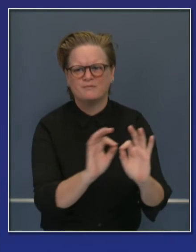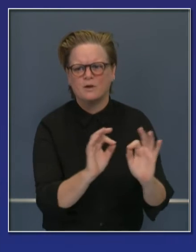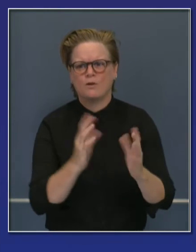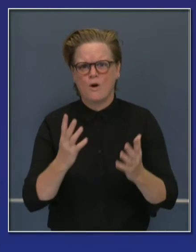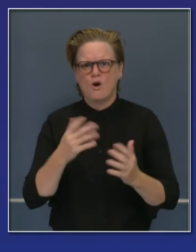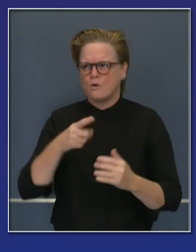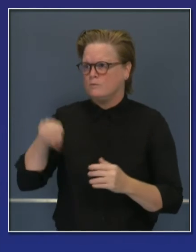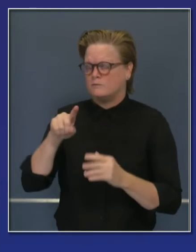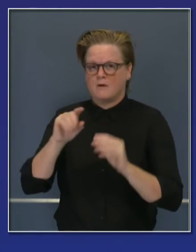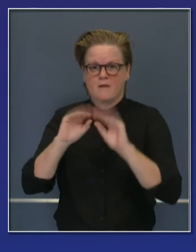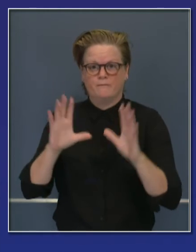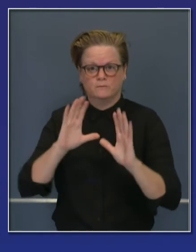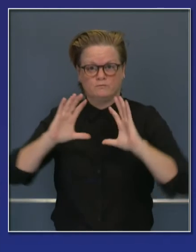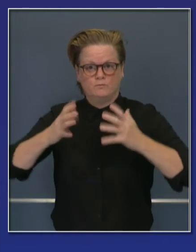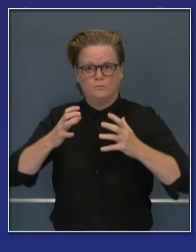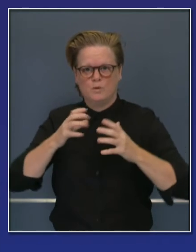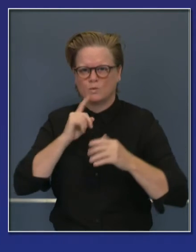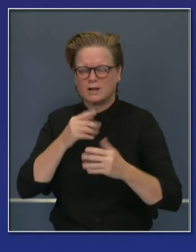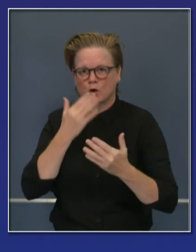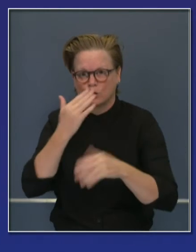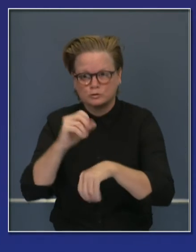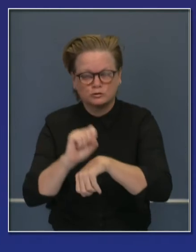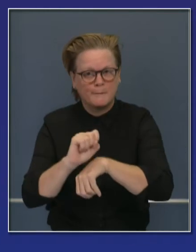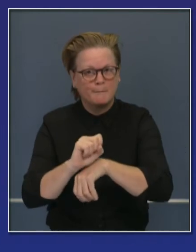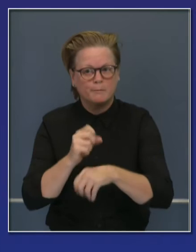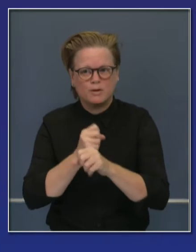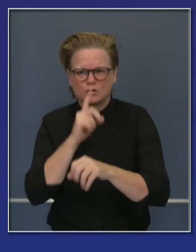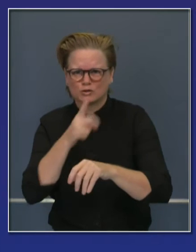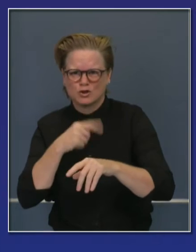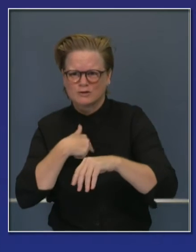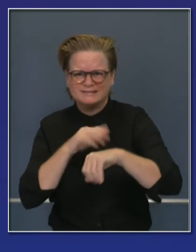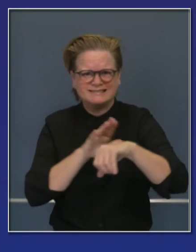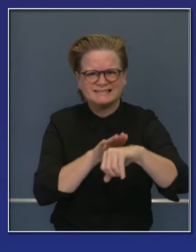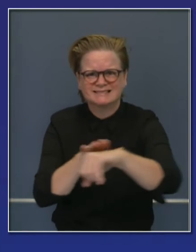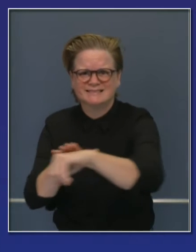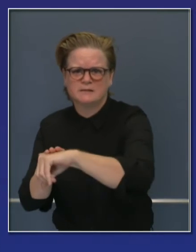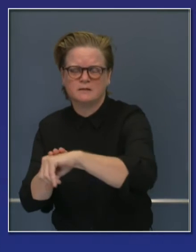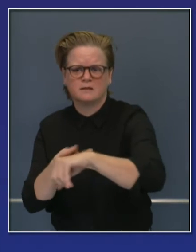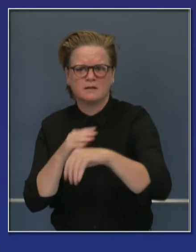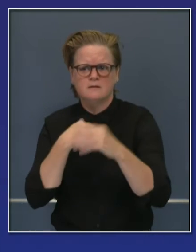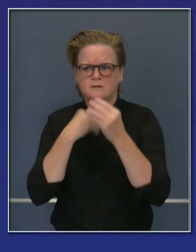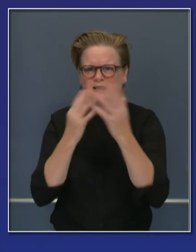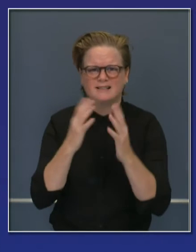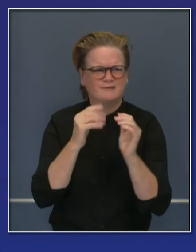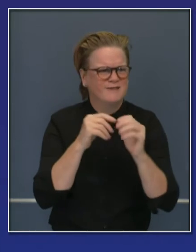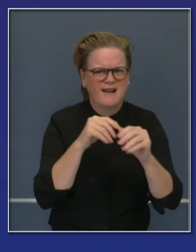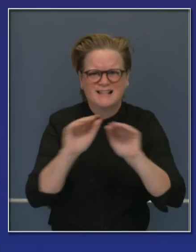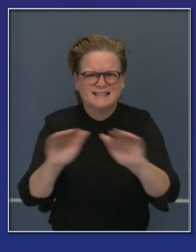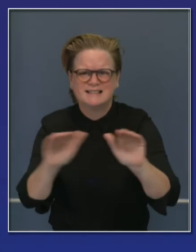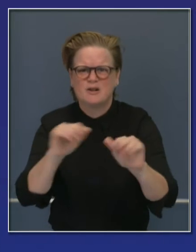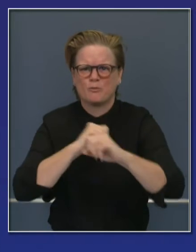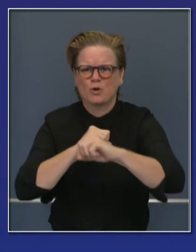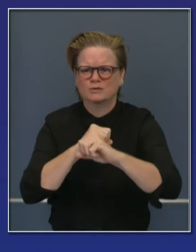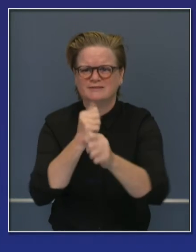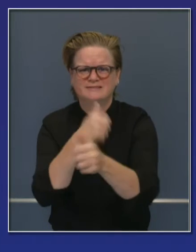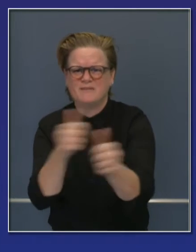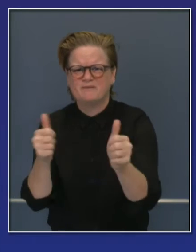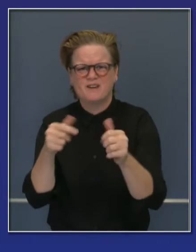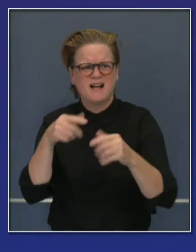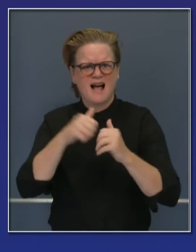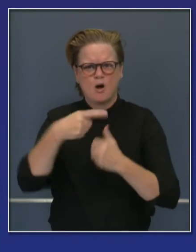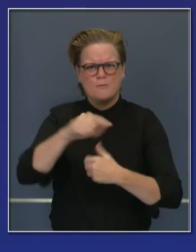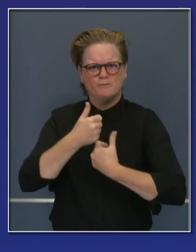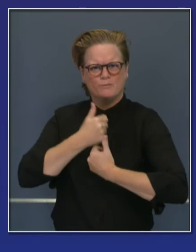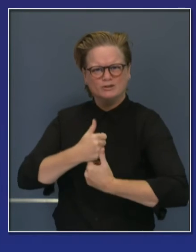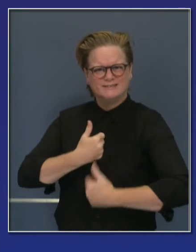tracing that is required at this moment within a 24-hour period. But again, let's talk about that 4th leg of the